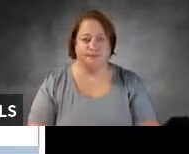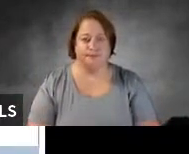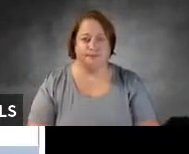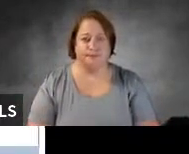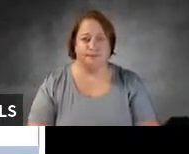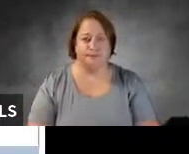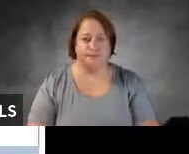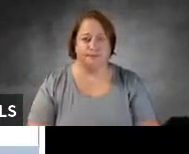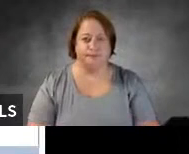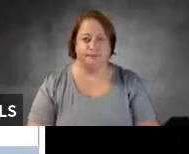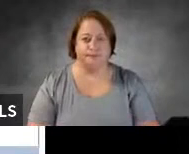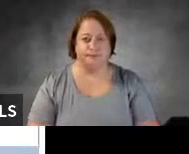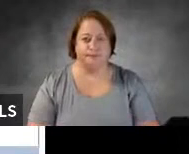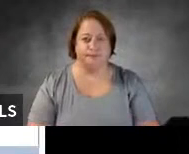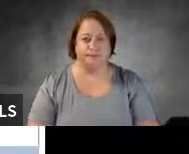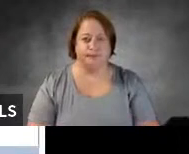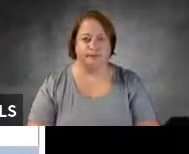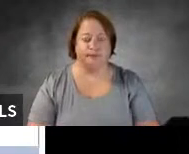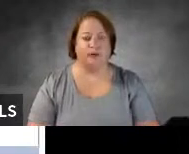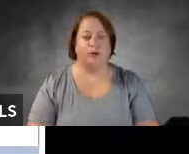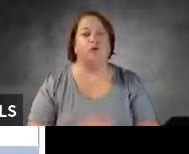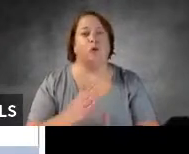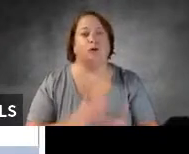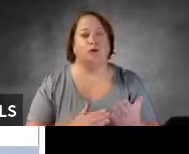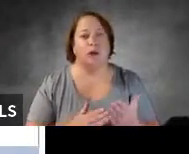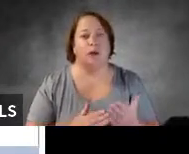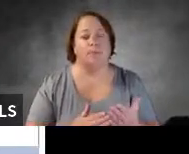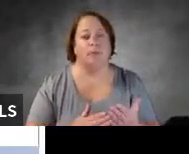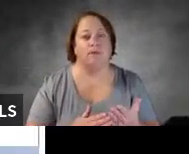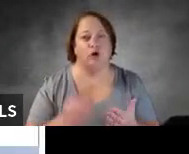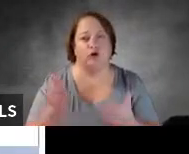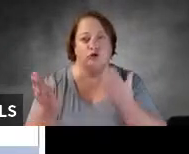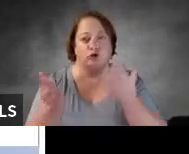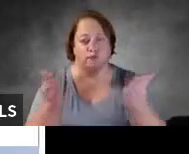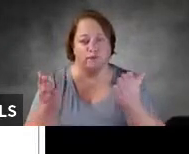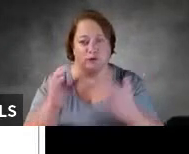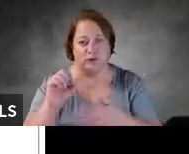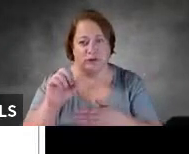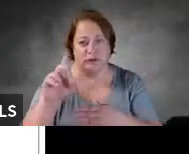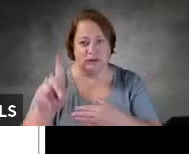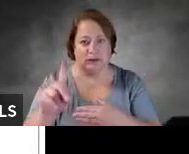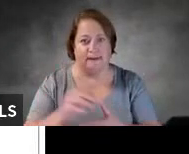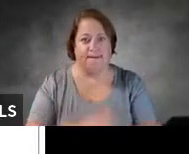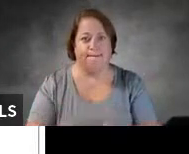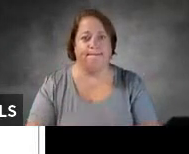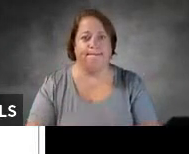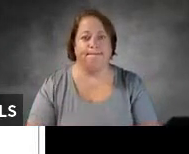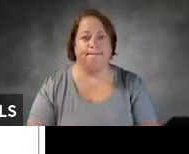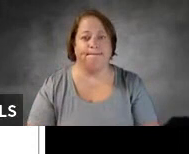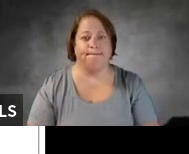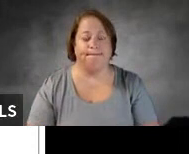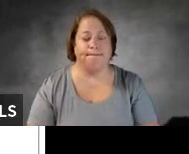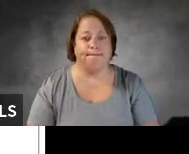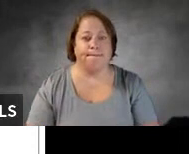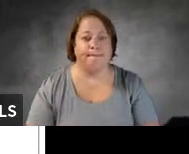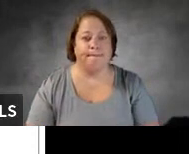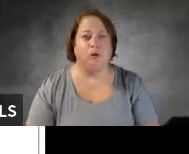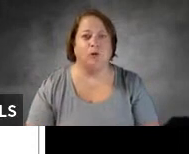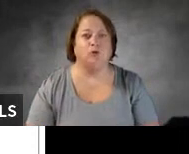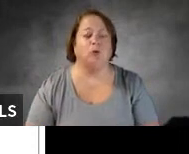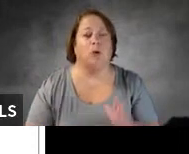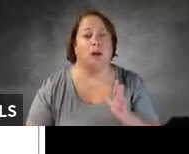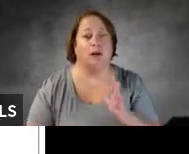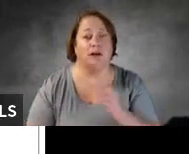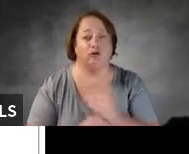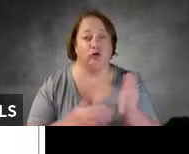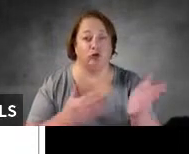Next slide, please. So some of our scope of services for special school district. So in addition to